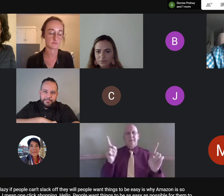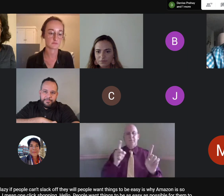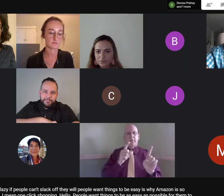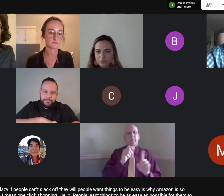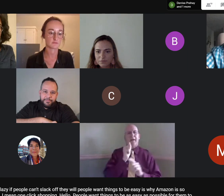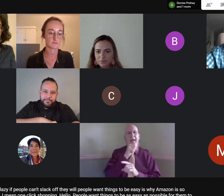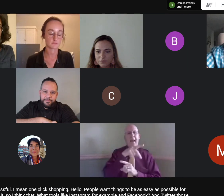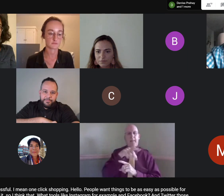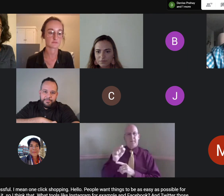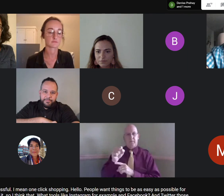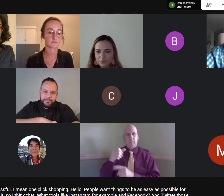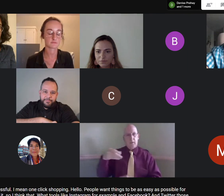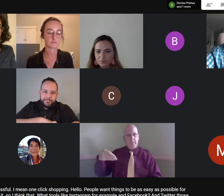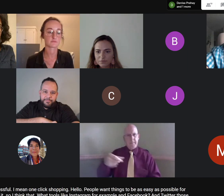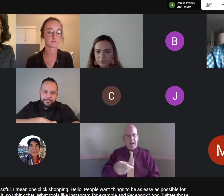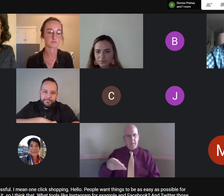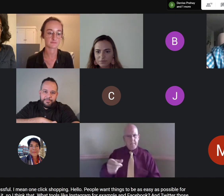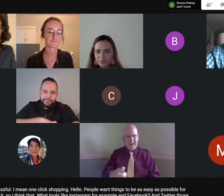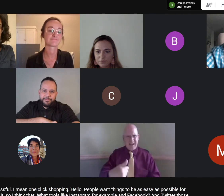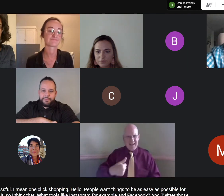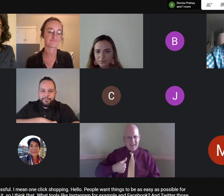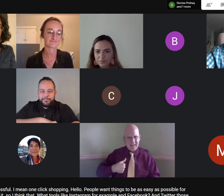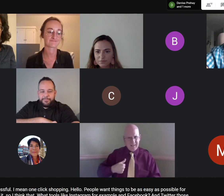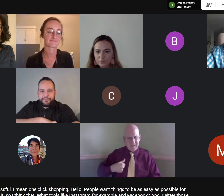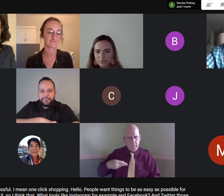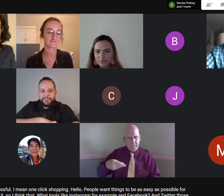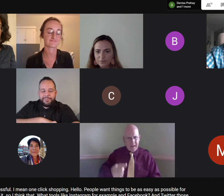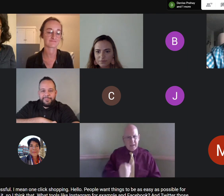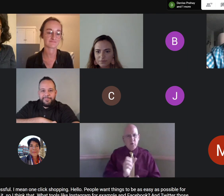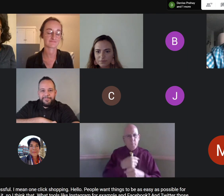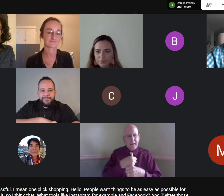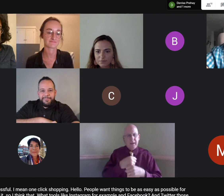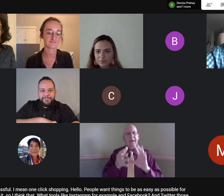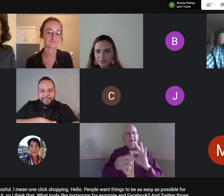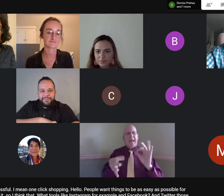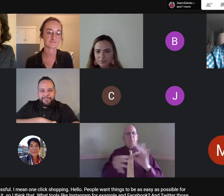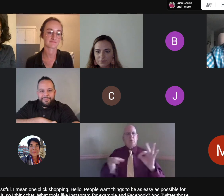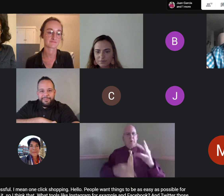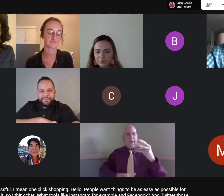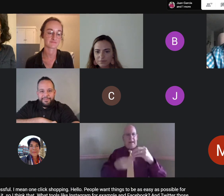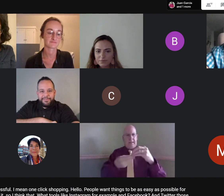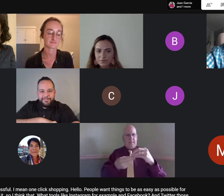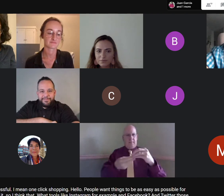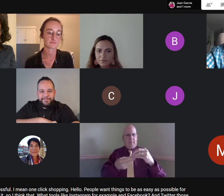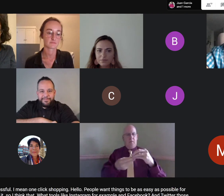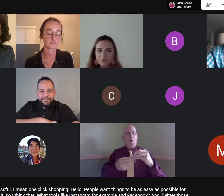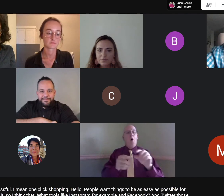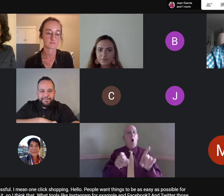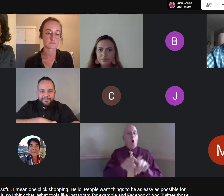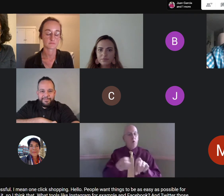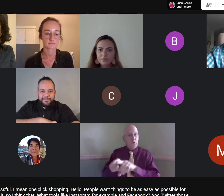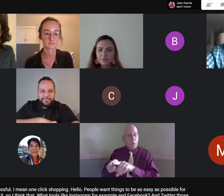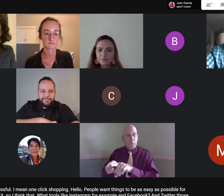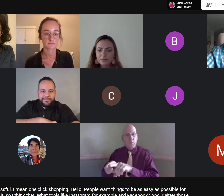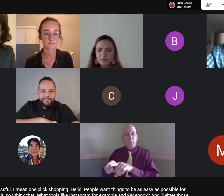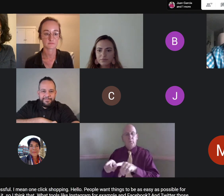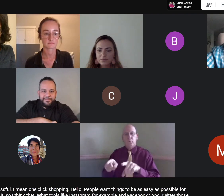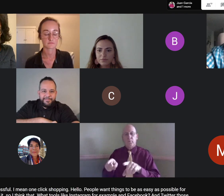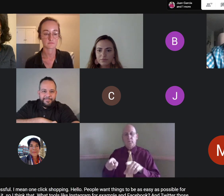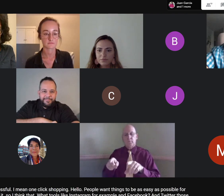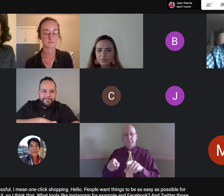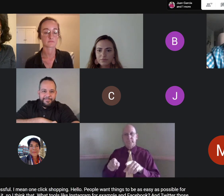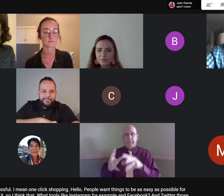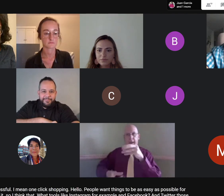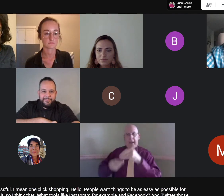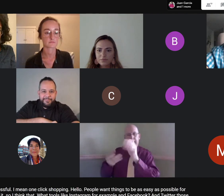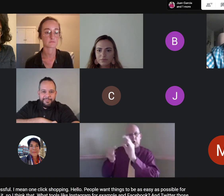applications that I have to pay for to make those videos caption. In addition to also adding an interpreter,